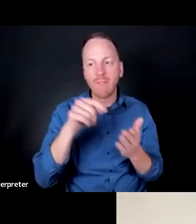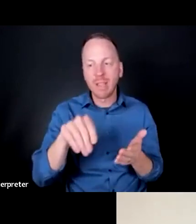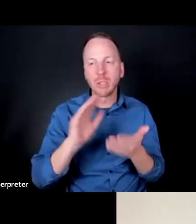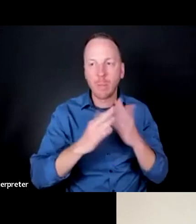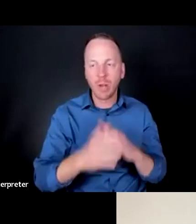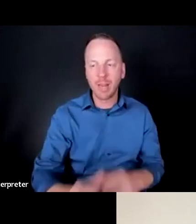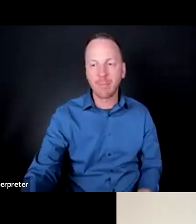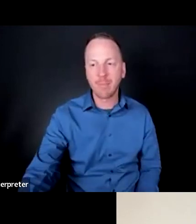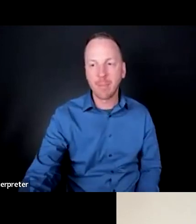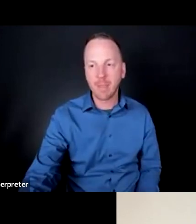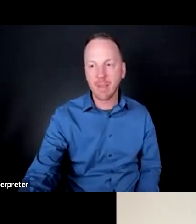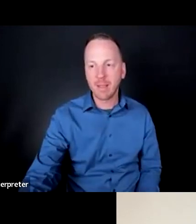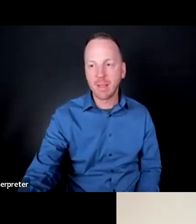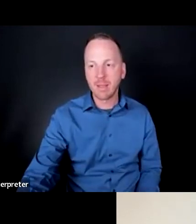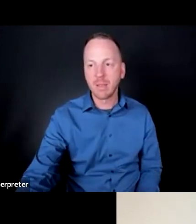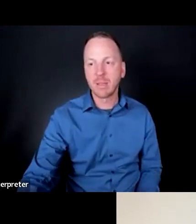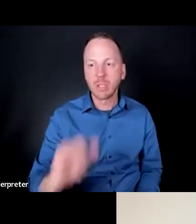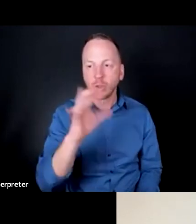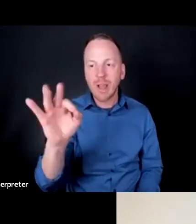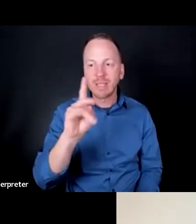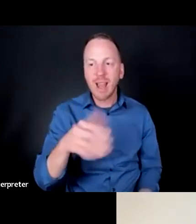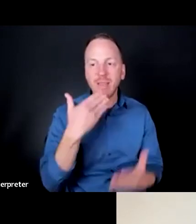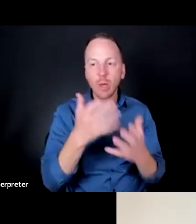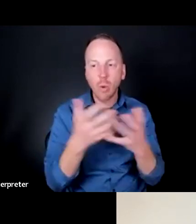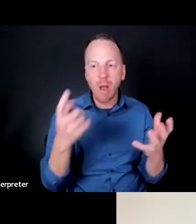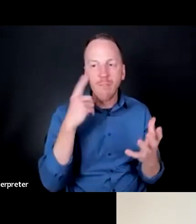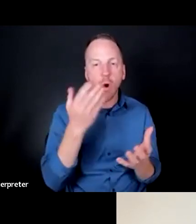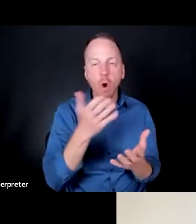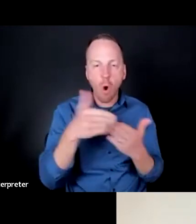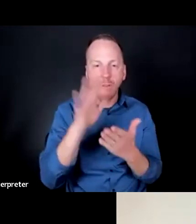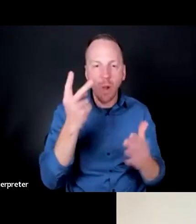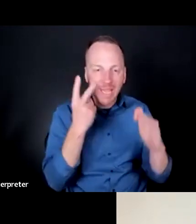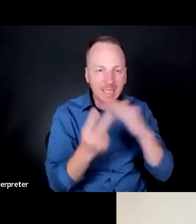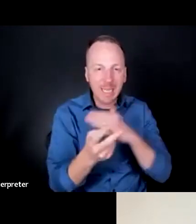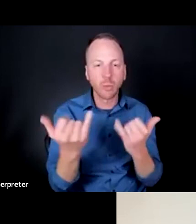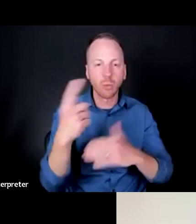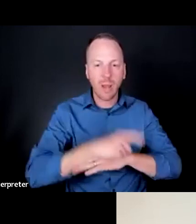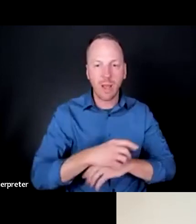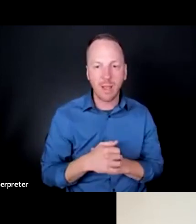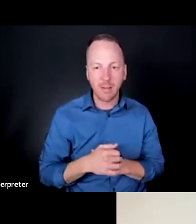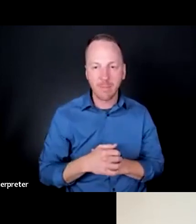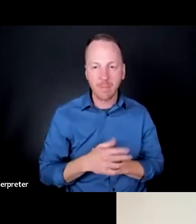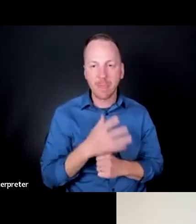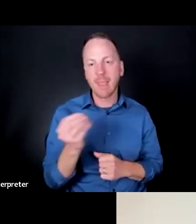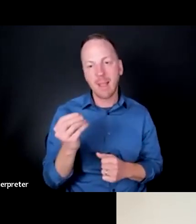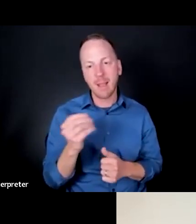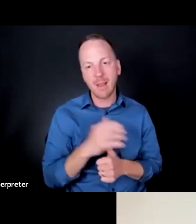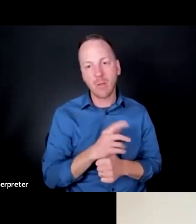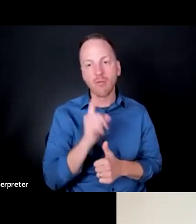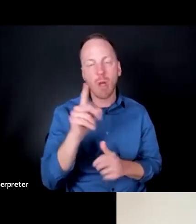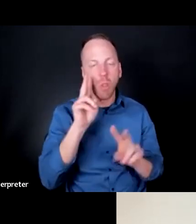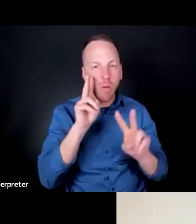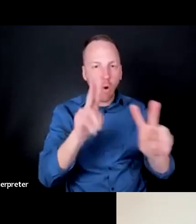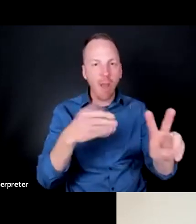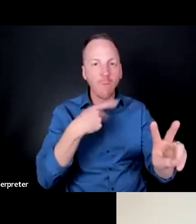community. And Jeffrey and Sky, thank you so much, both of you, for all of your insights today. And really look forward